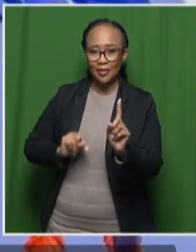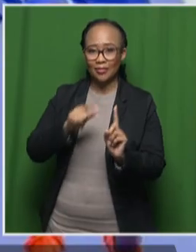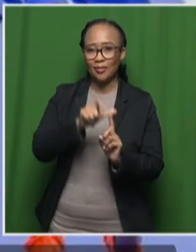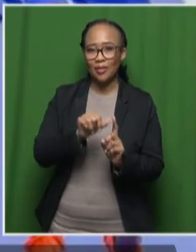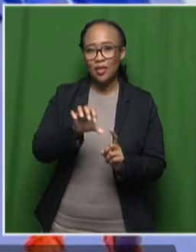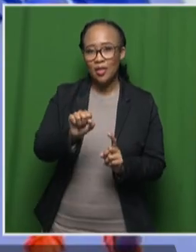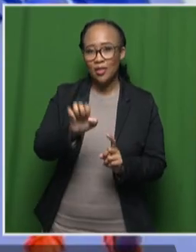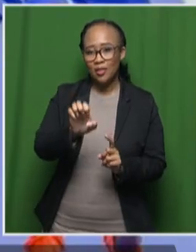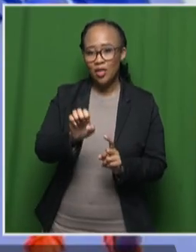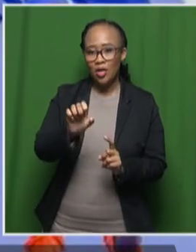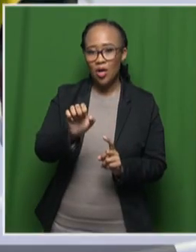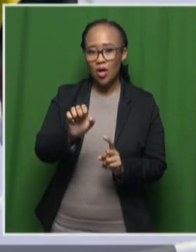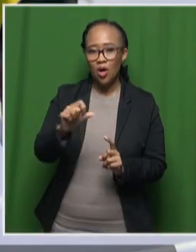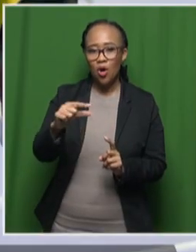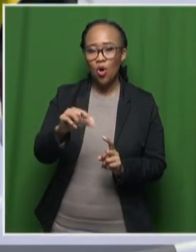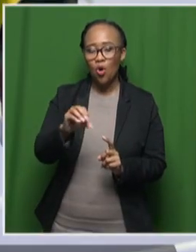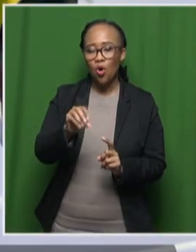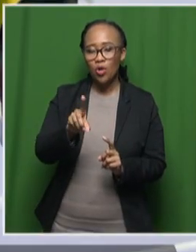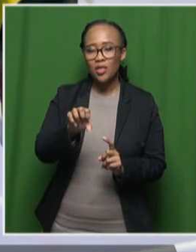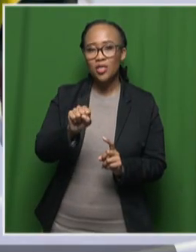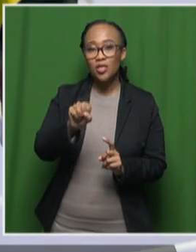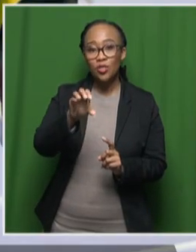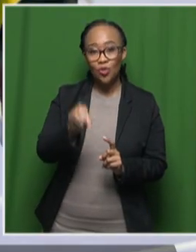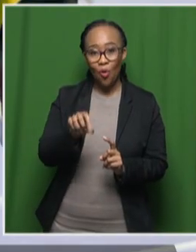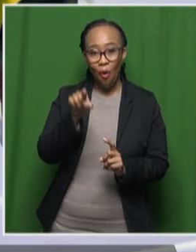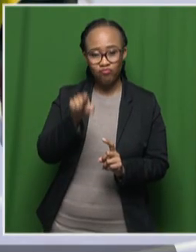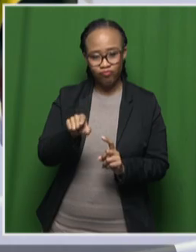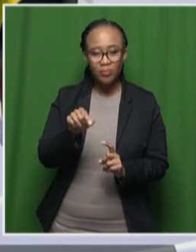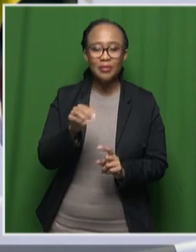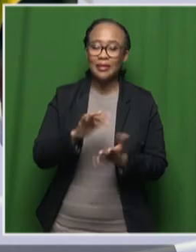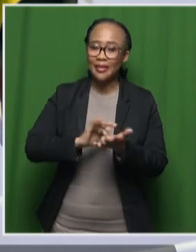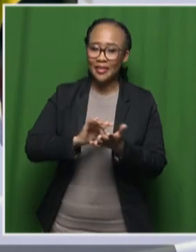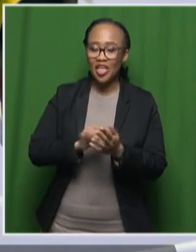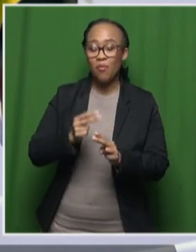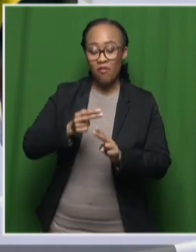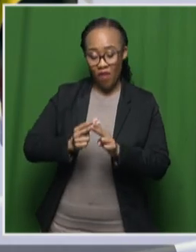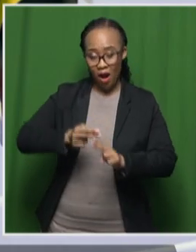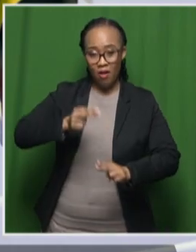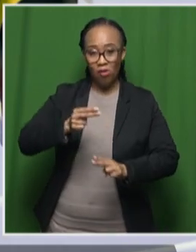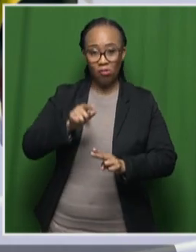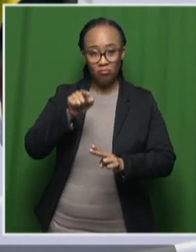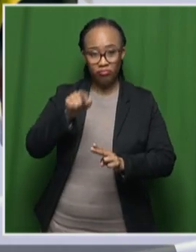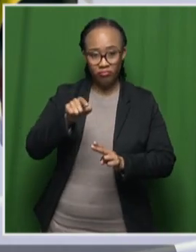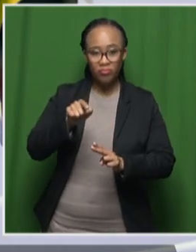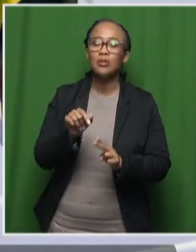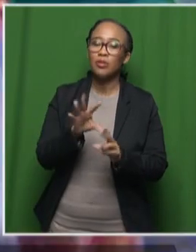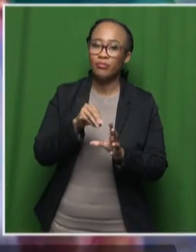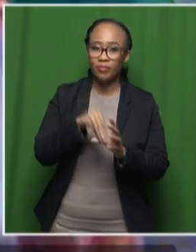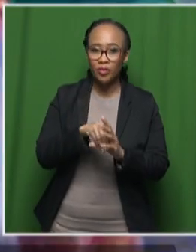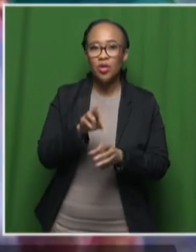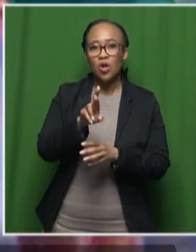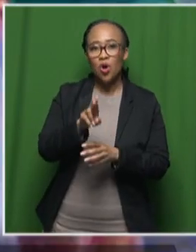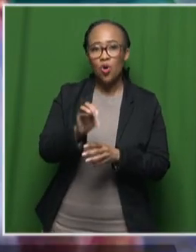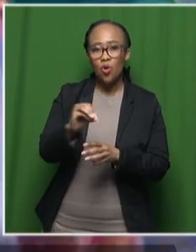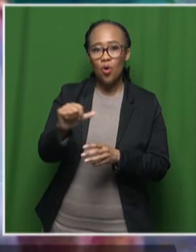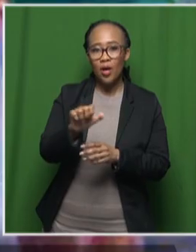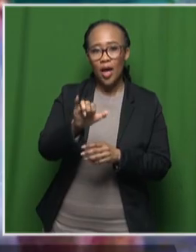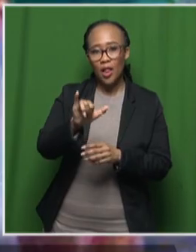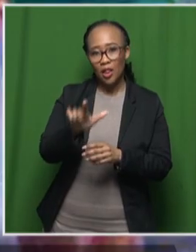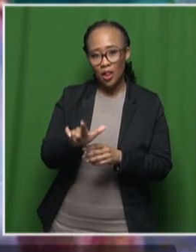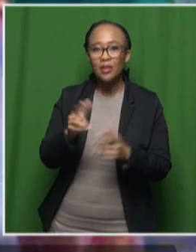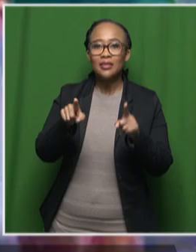through her 800-meter semi-final to book a place in her first ever Olympic final. And Rogail and Zeney Geldenhuys booked